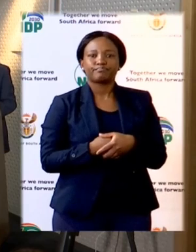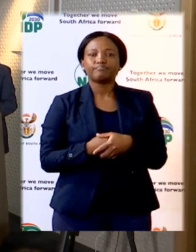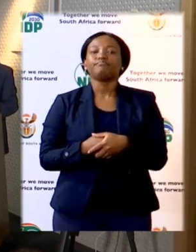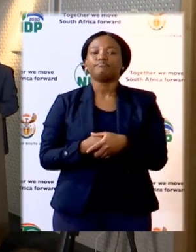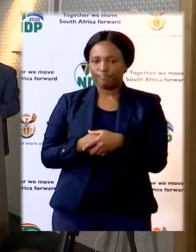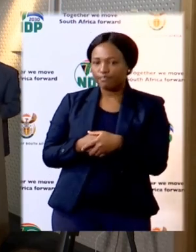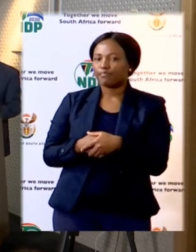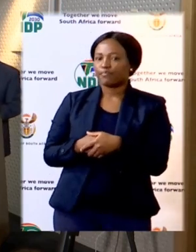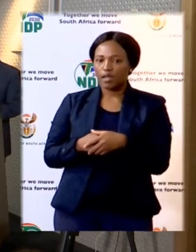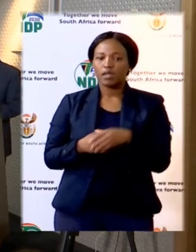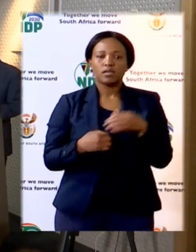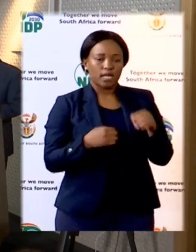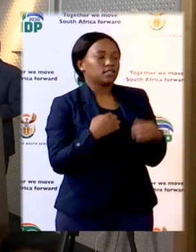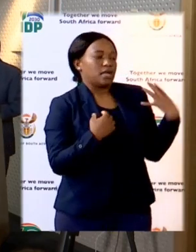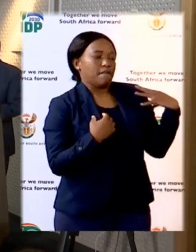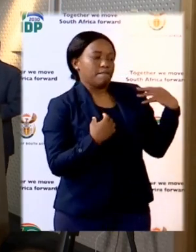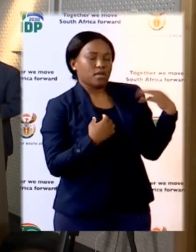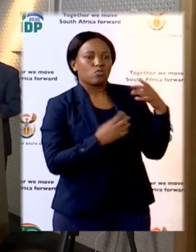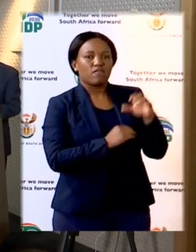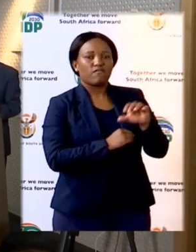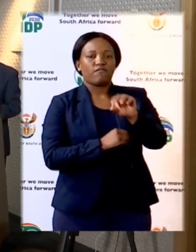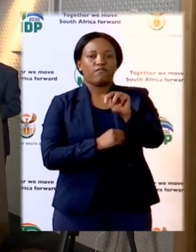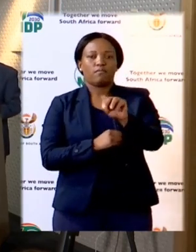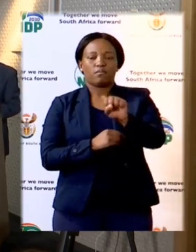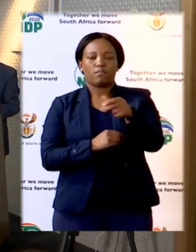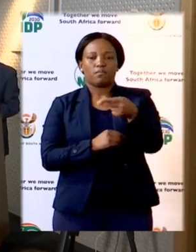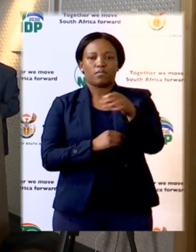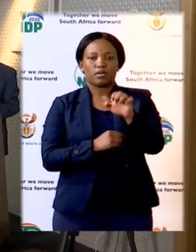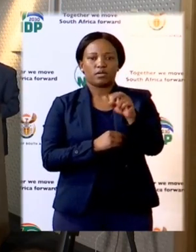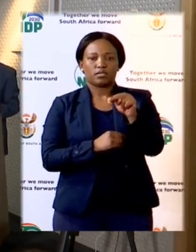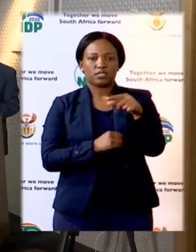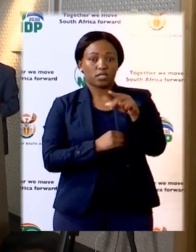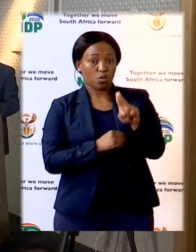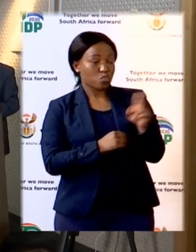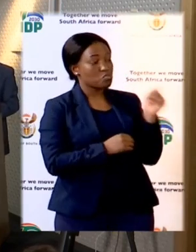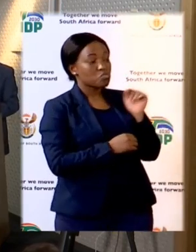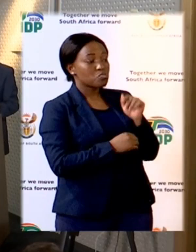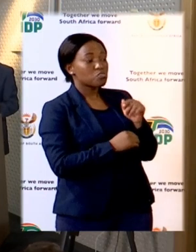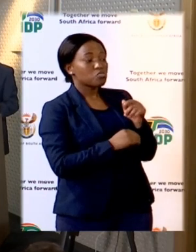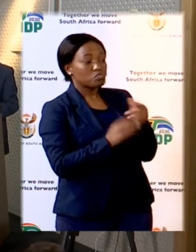That's correct, Minister. We've got Mshengu from Sunday Times. Mshengu, go for it.